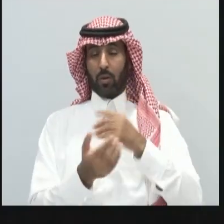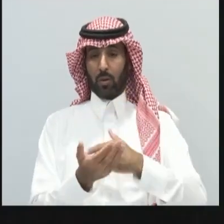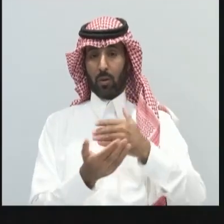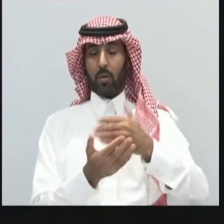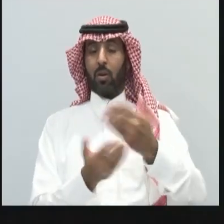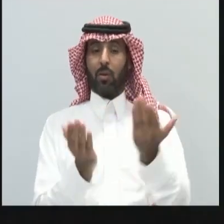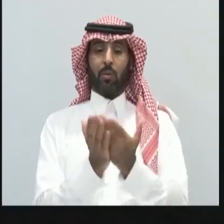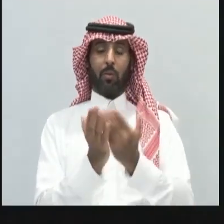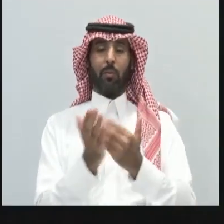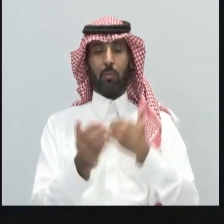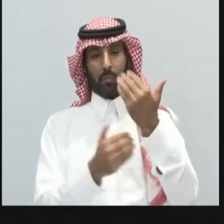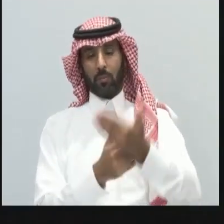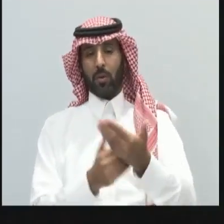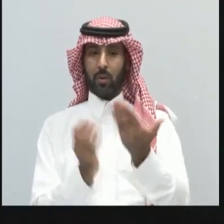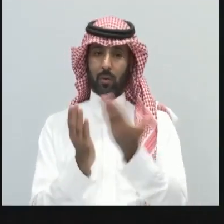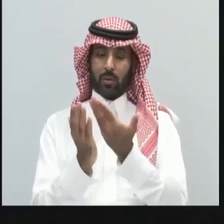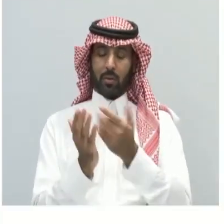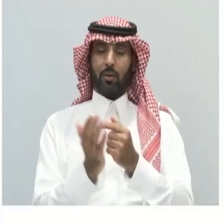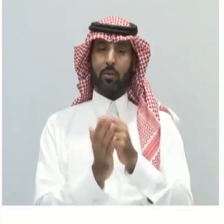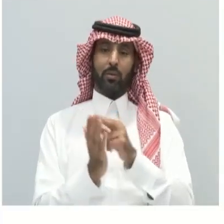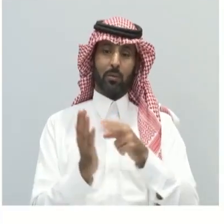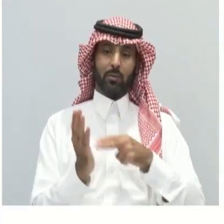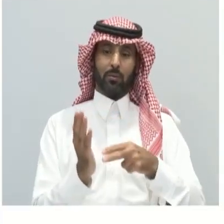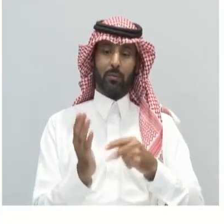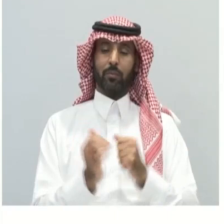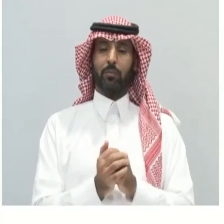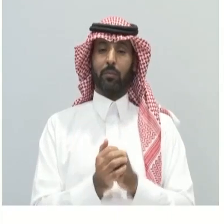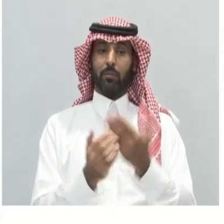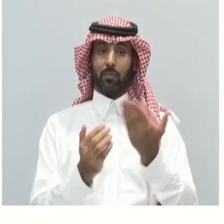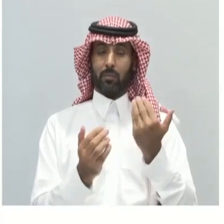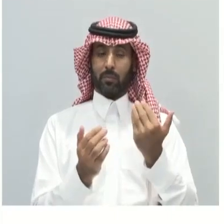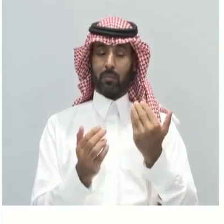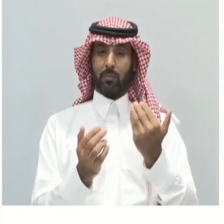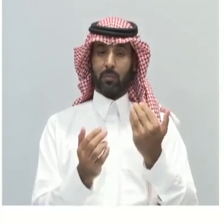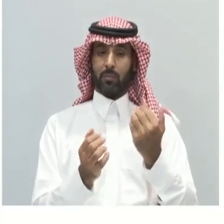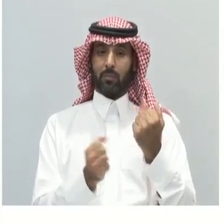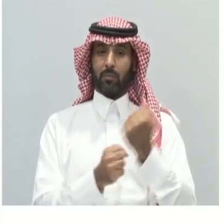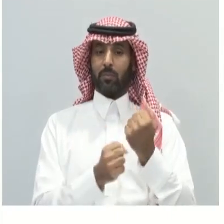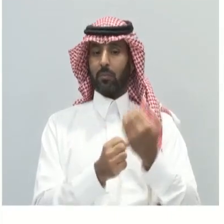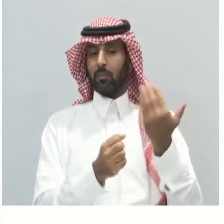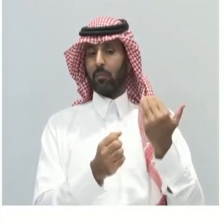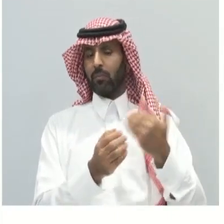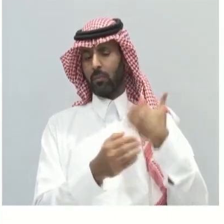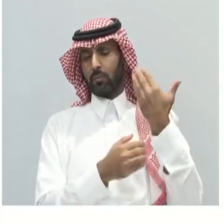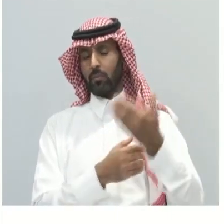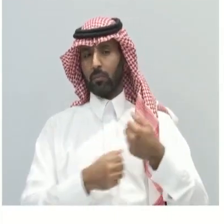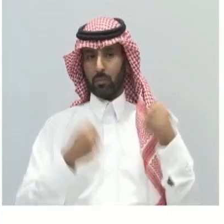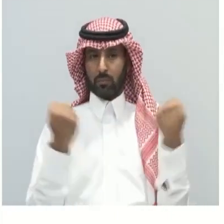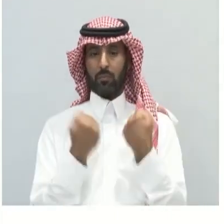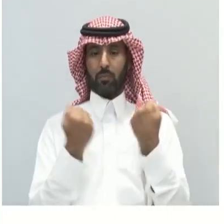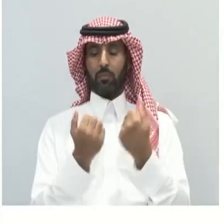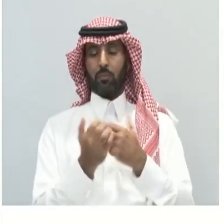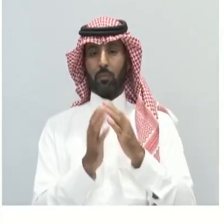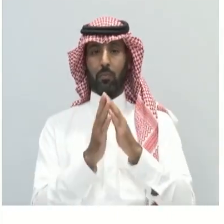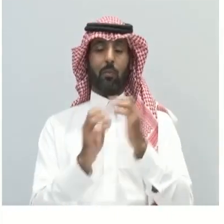us for the reading lesson later. So before we do that, let's just take some exercises from the